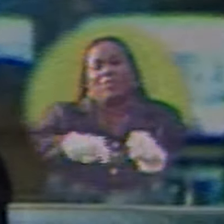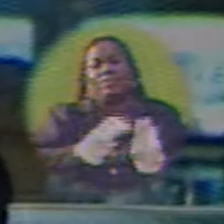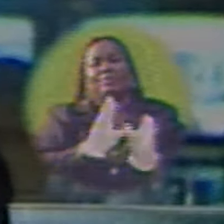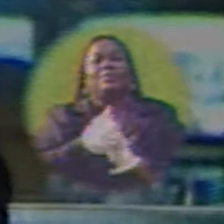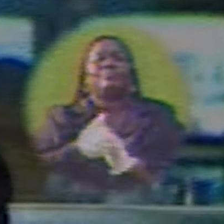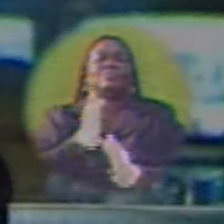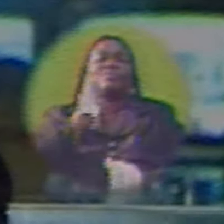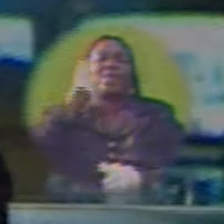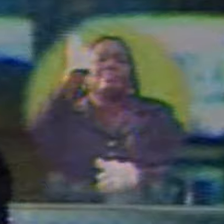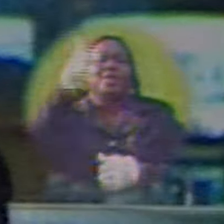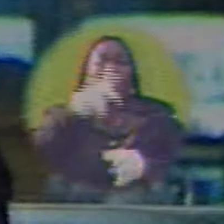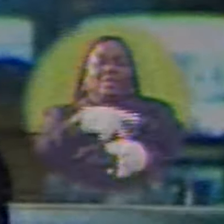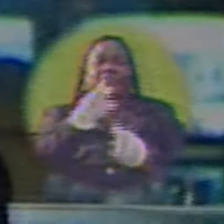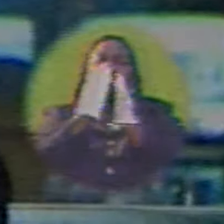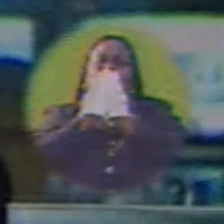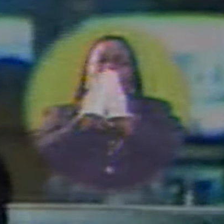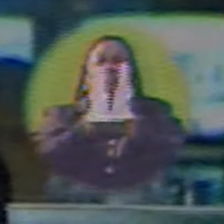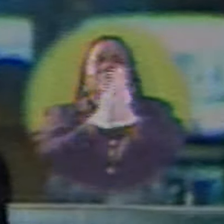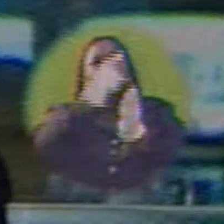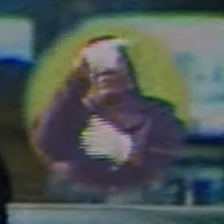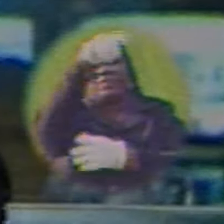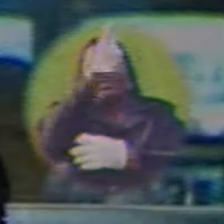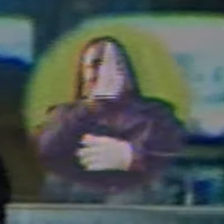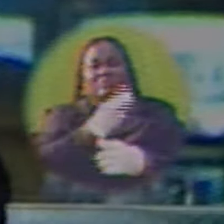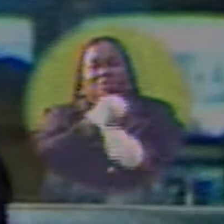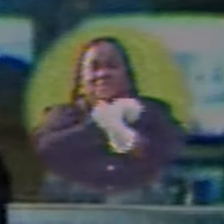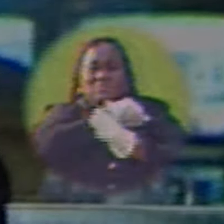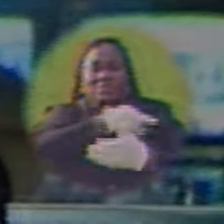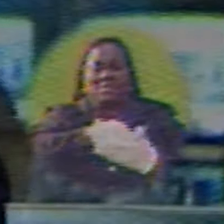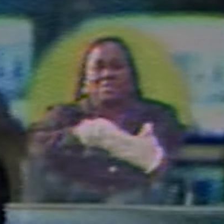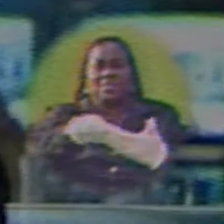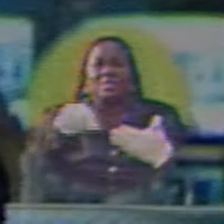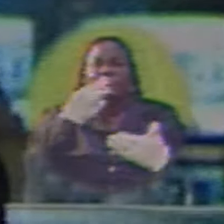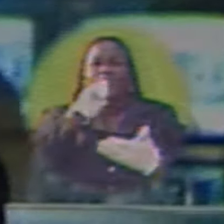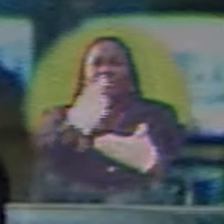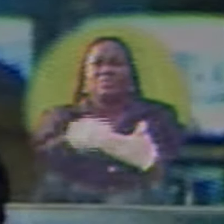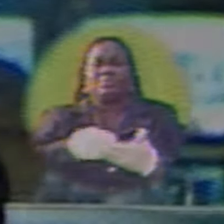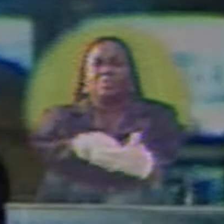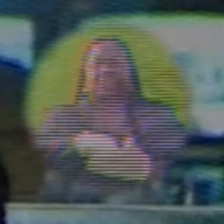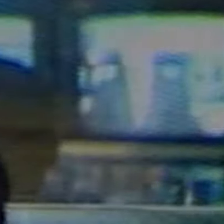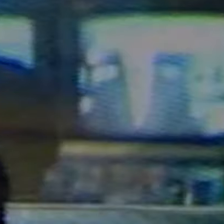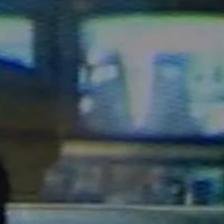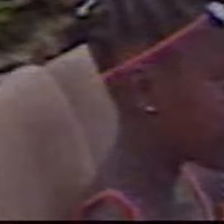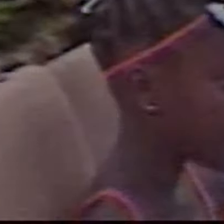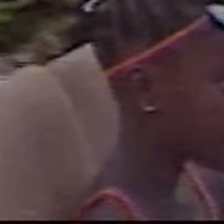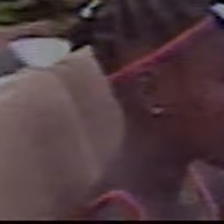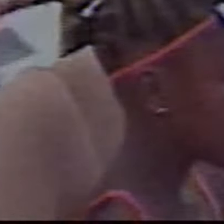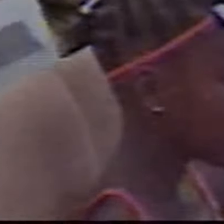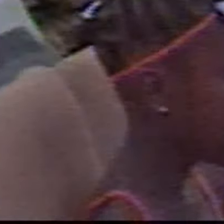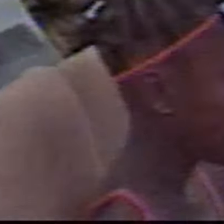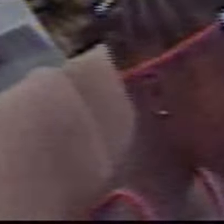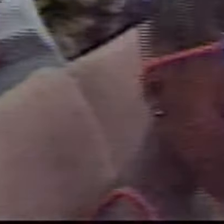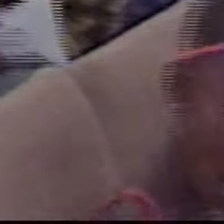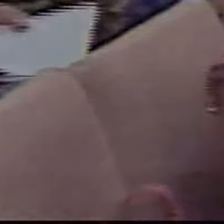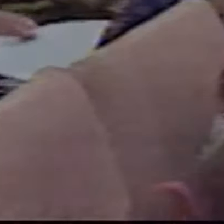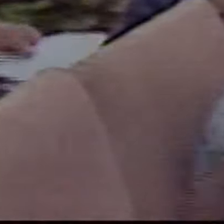program and give thanks for God's grace throughout the years. Elisa Graham has this report. The National